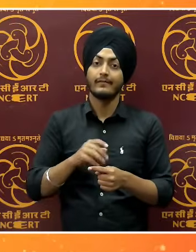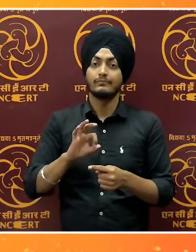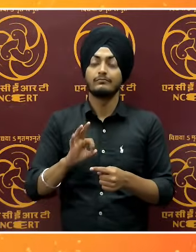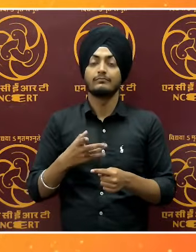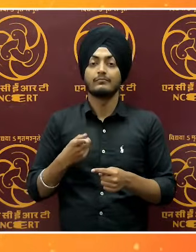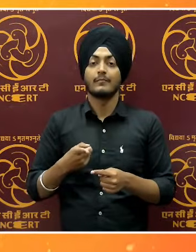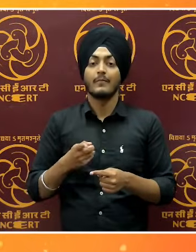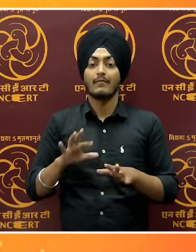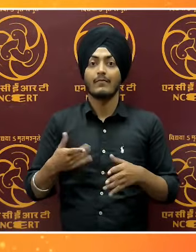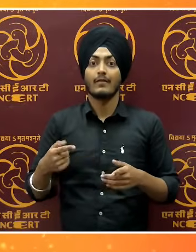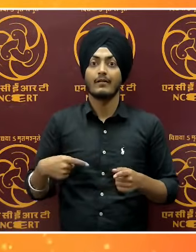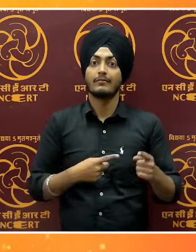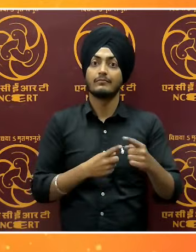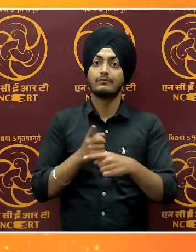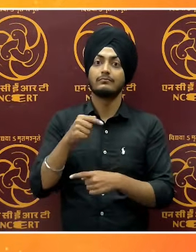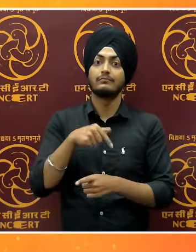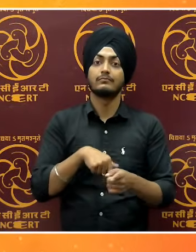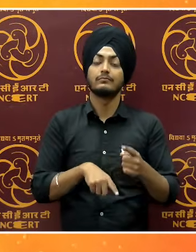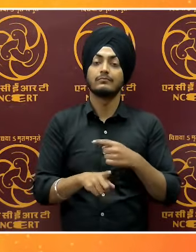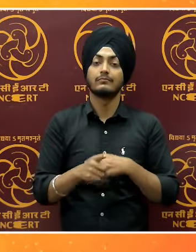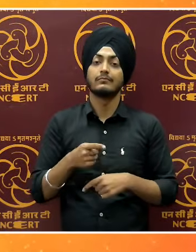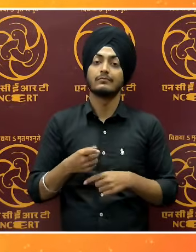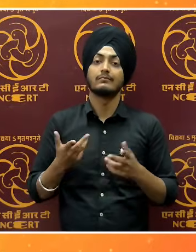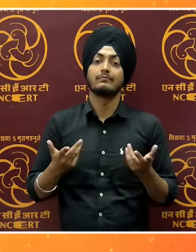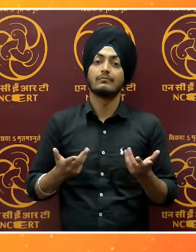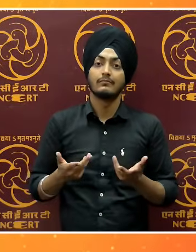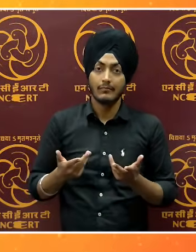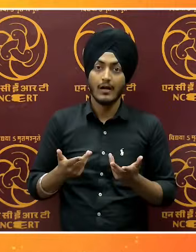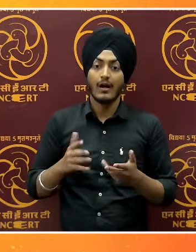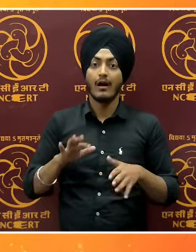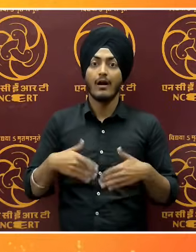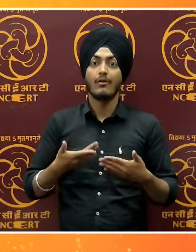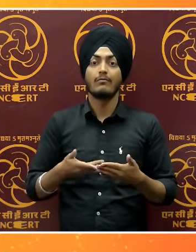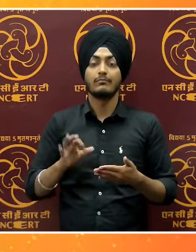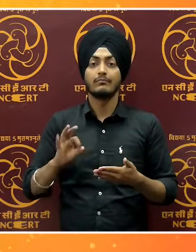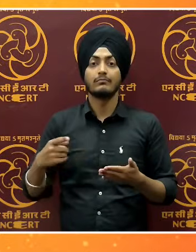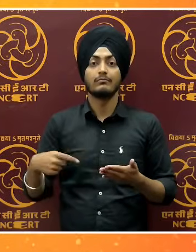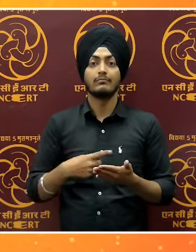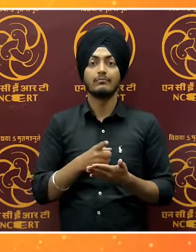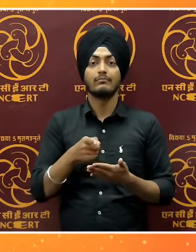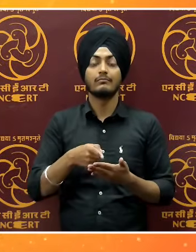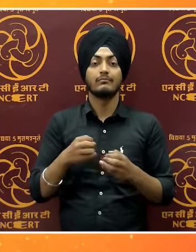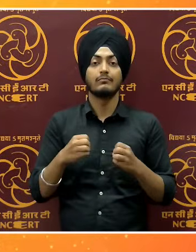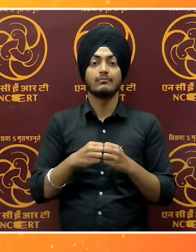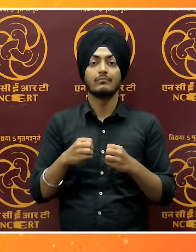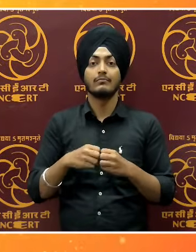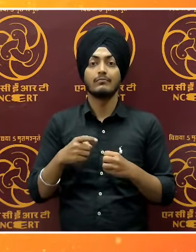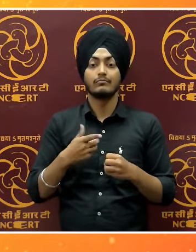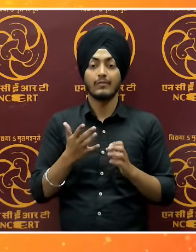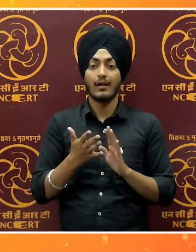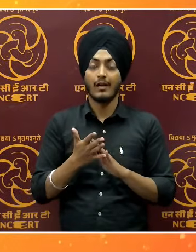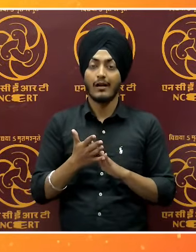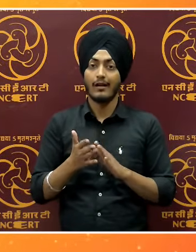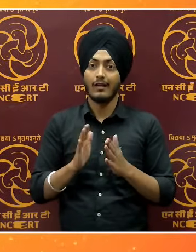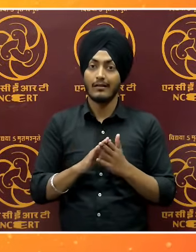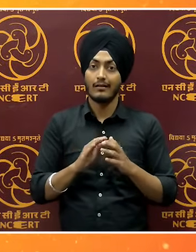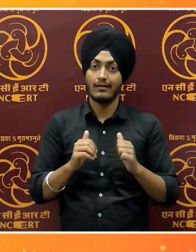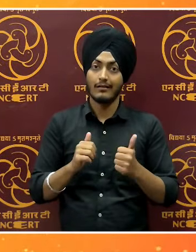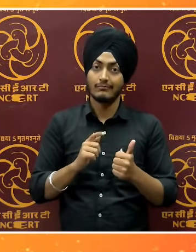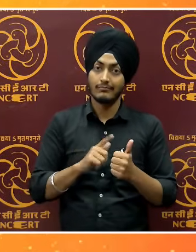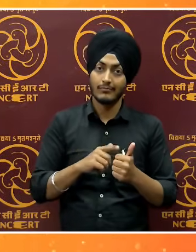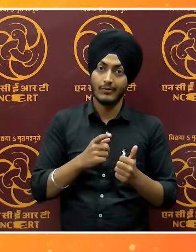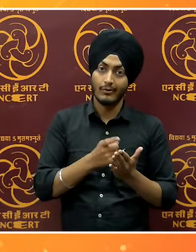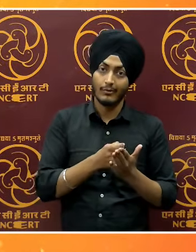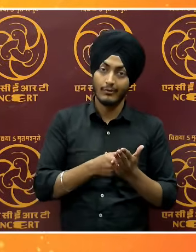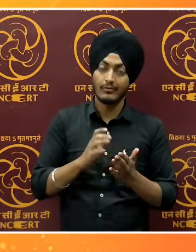and motion or the movement of the conductor. Both left hand rule and right hand rule, both